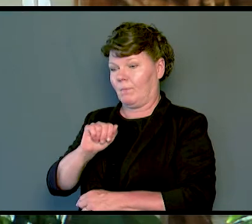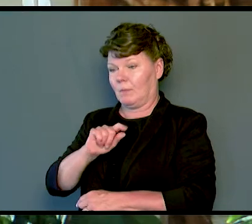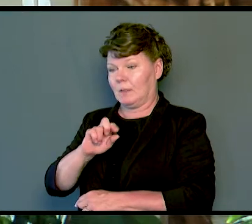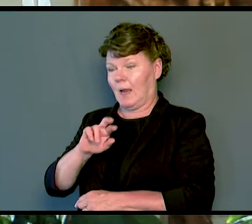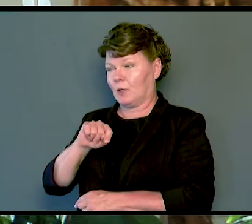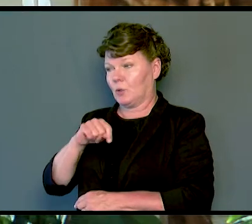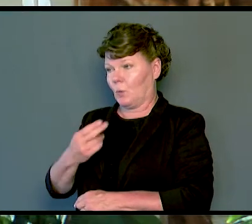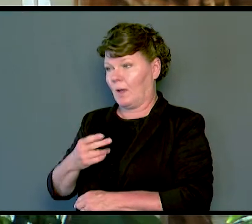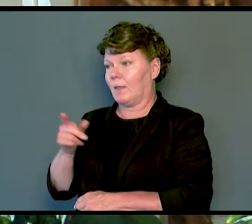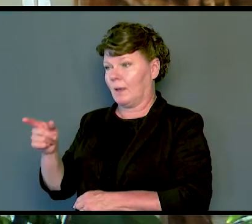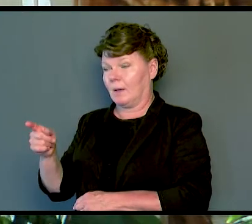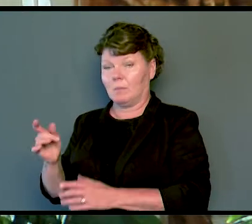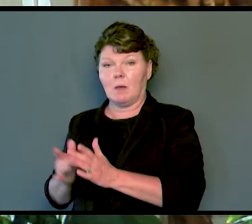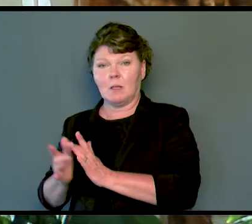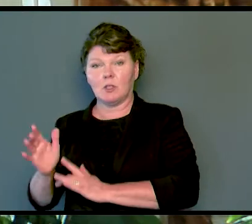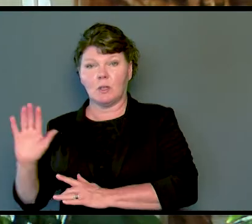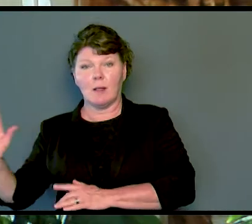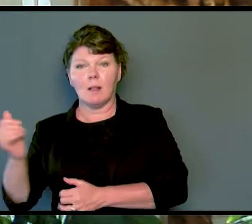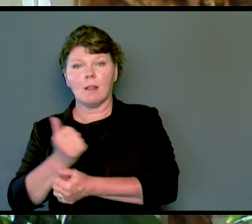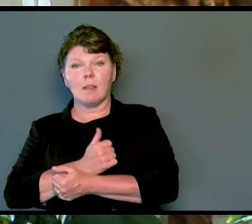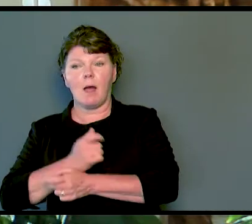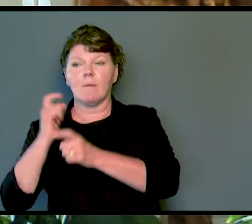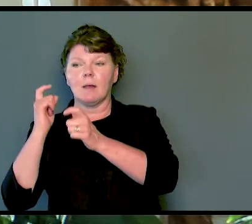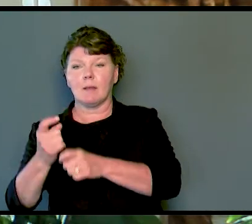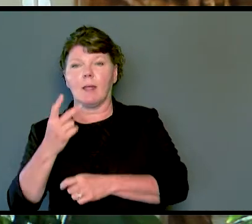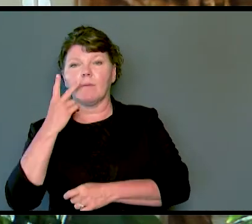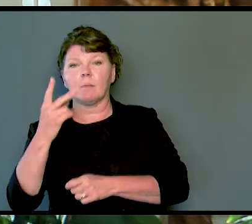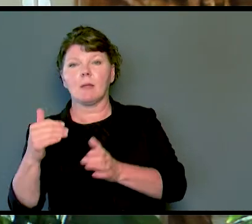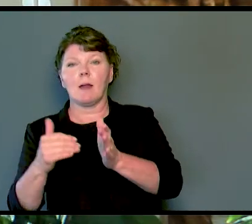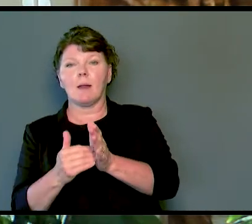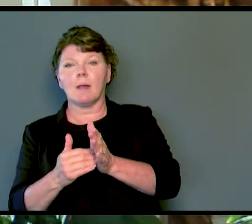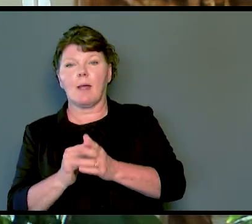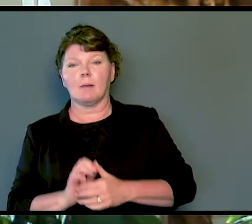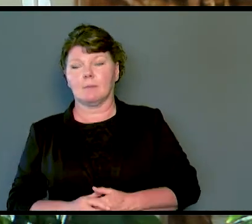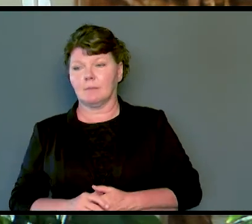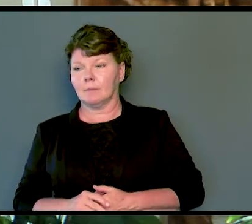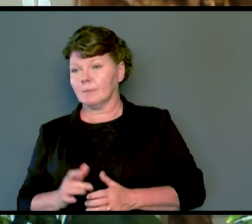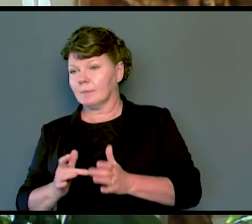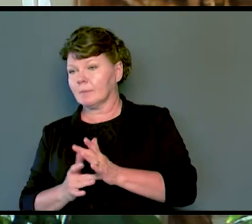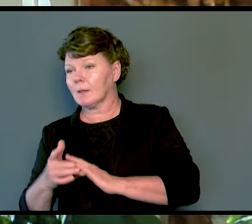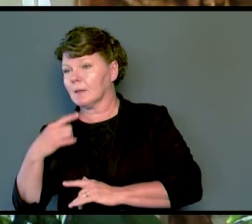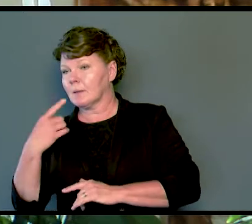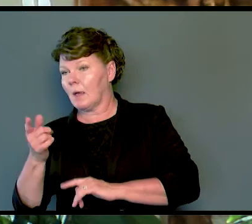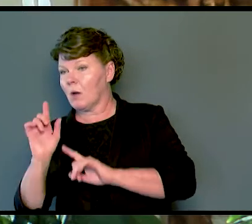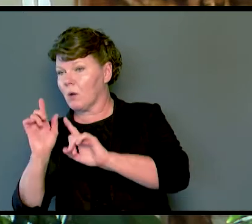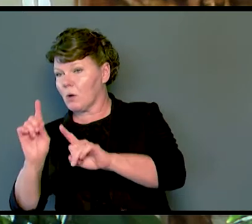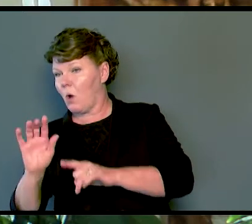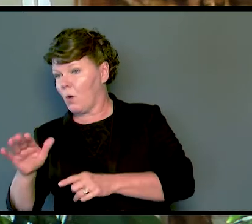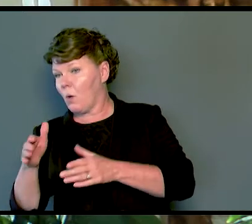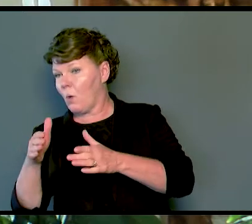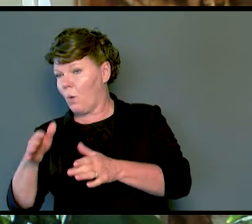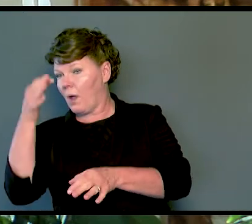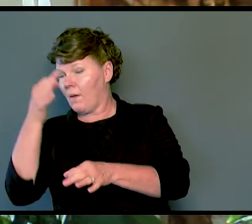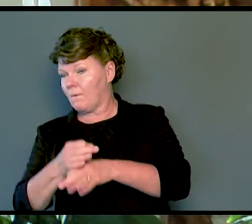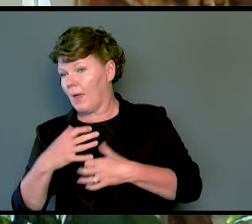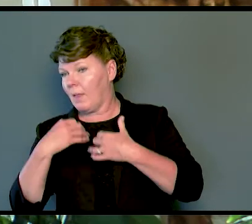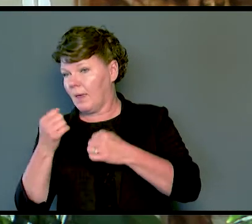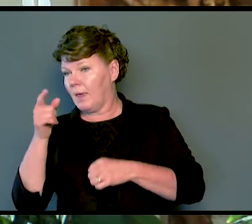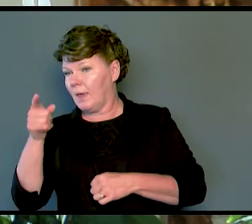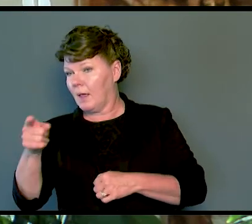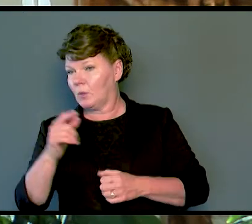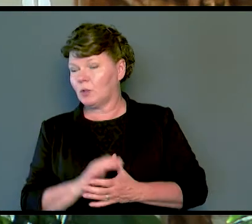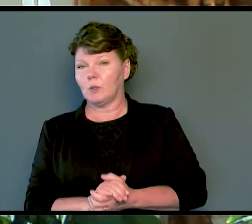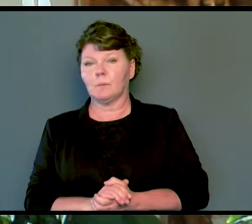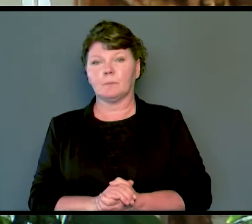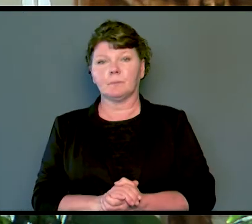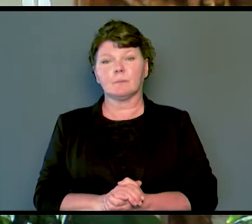Nazareth. Jesus, out of his great love for him, restored his sight. Jesus said to him, "Go your way. Your faith has made